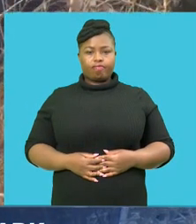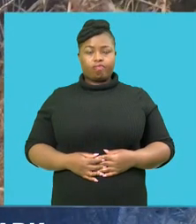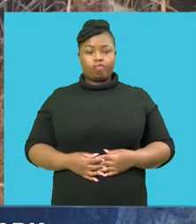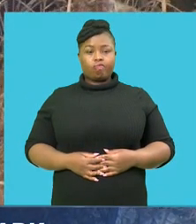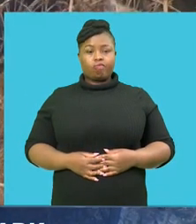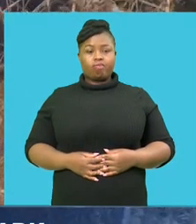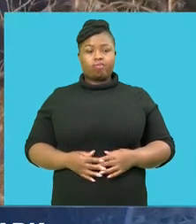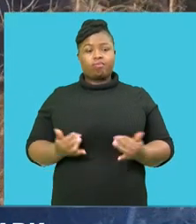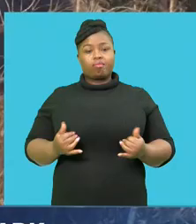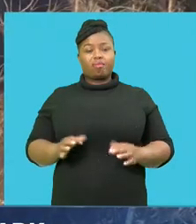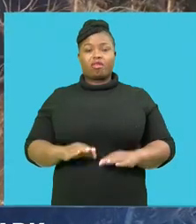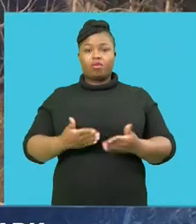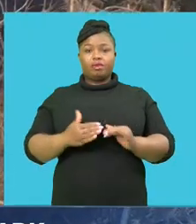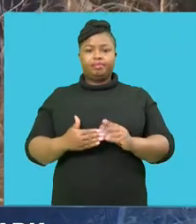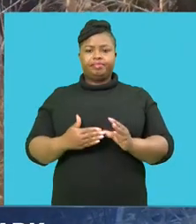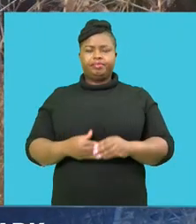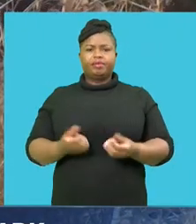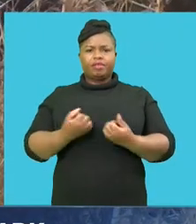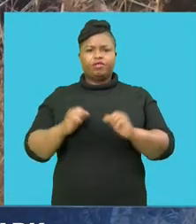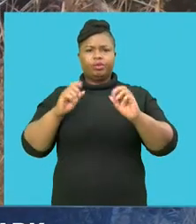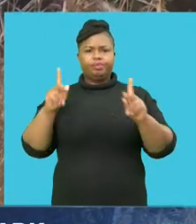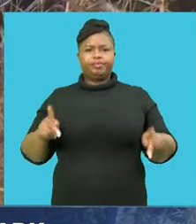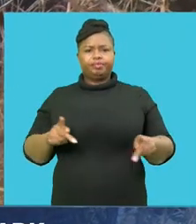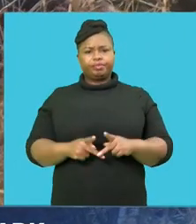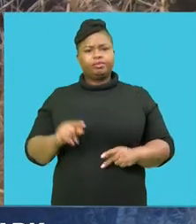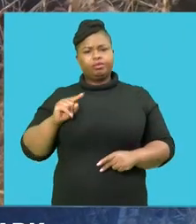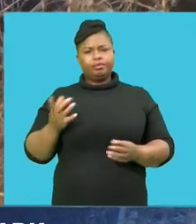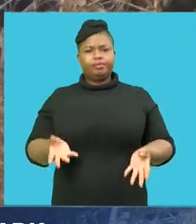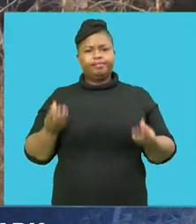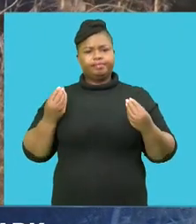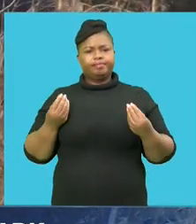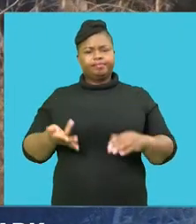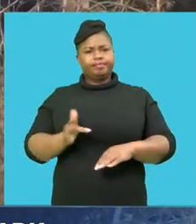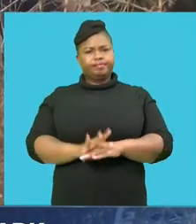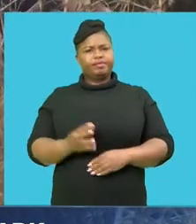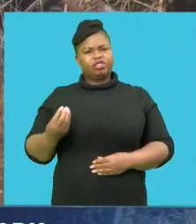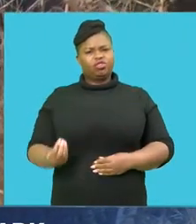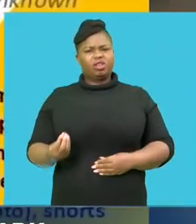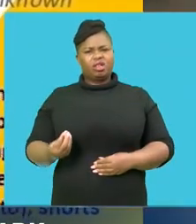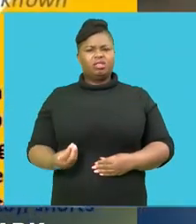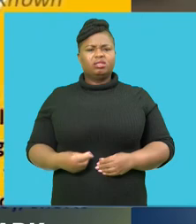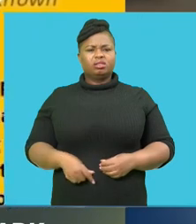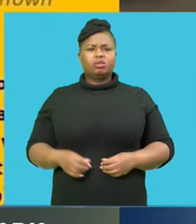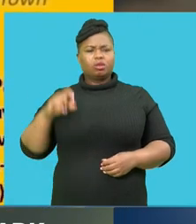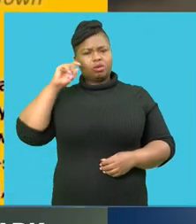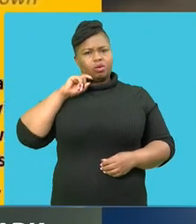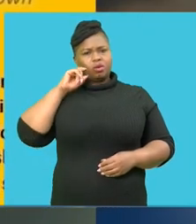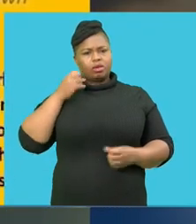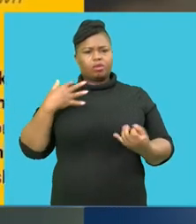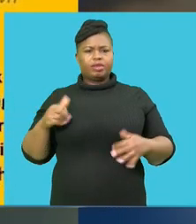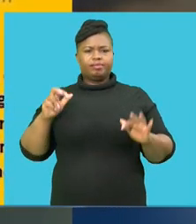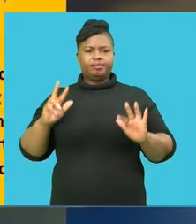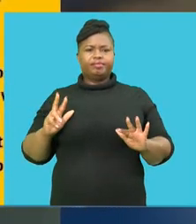Ukuphuzelwe yifo elimnyama umphakathi wase-Freedom Park kulandela ukutholakala kwesidumbu somfanyana oneminyaka